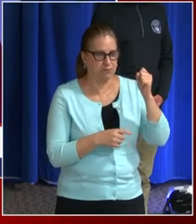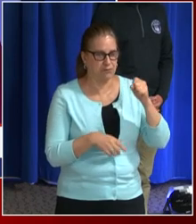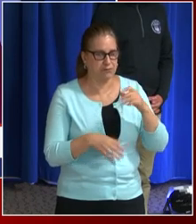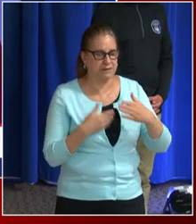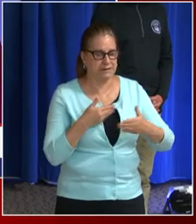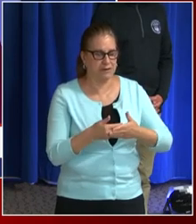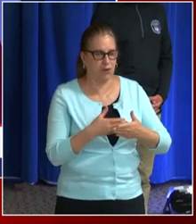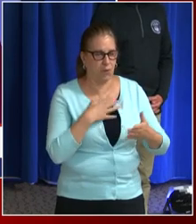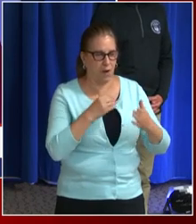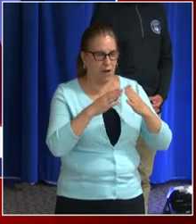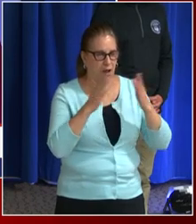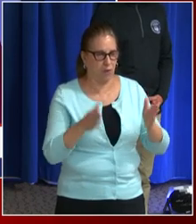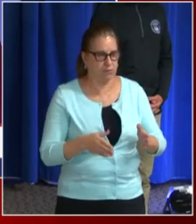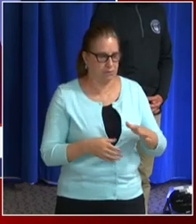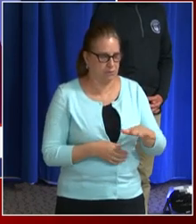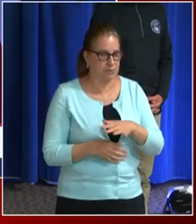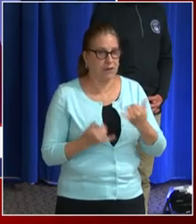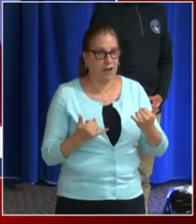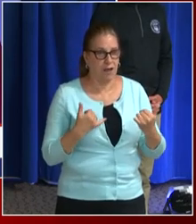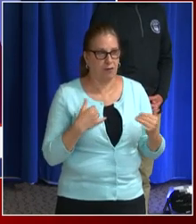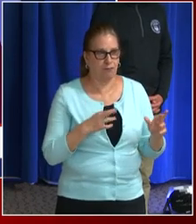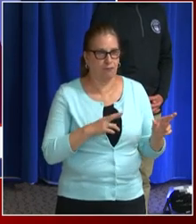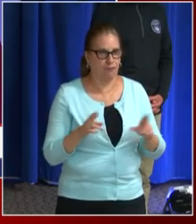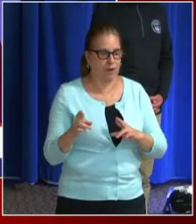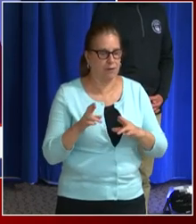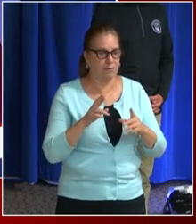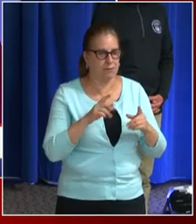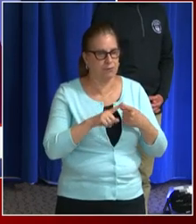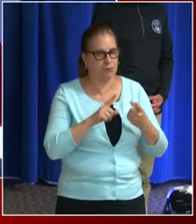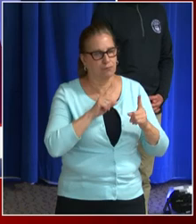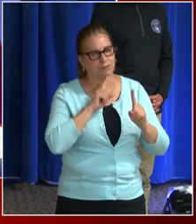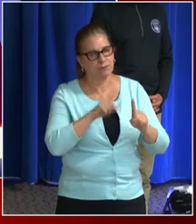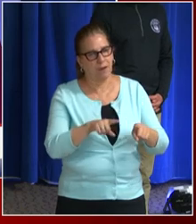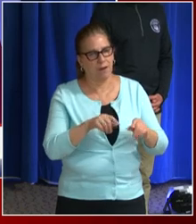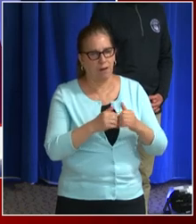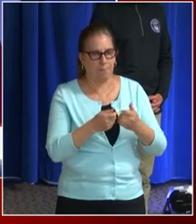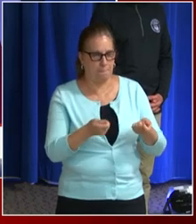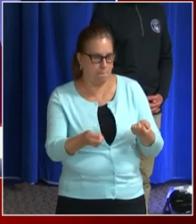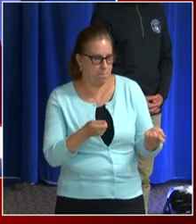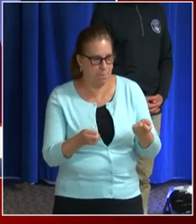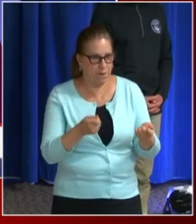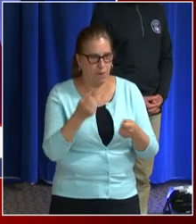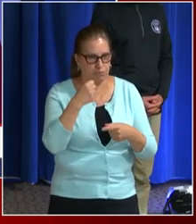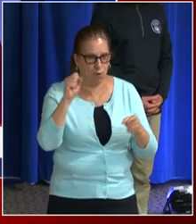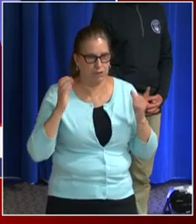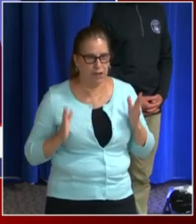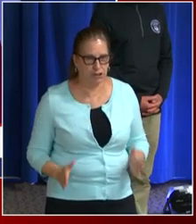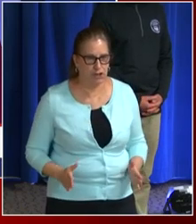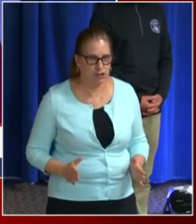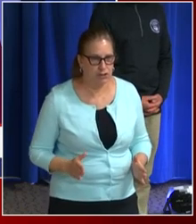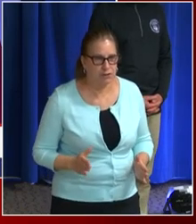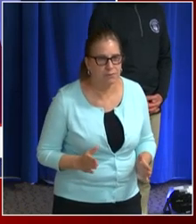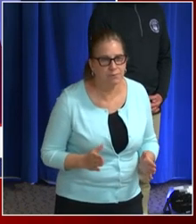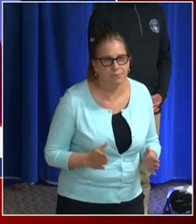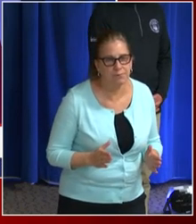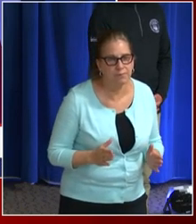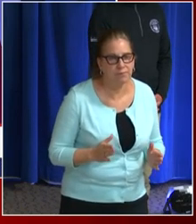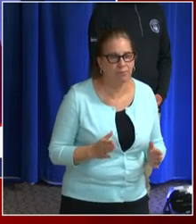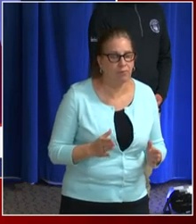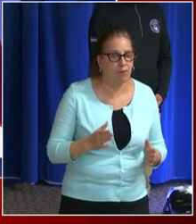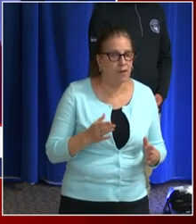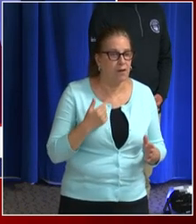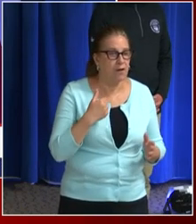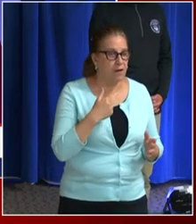activated to respond. I think the other thing that I think that I sensed from your questions,